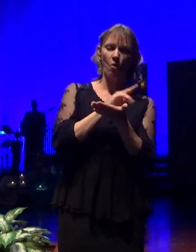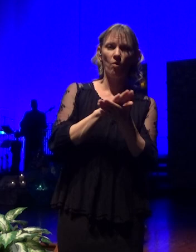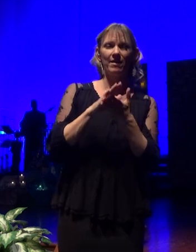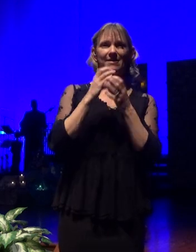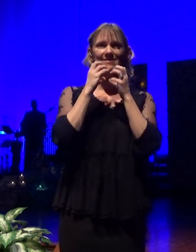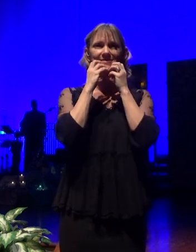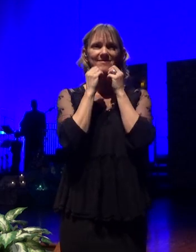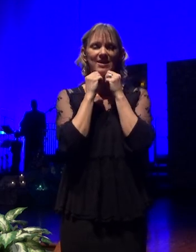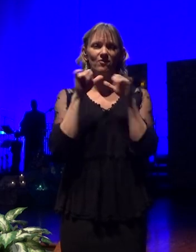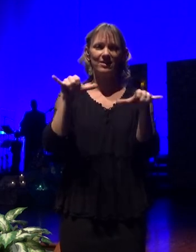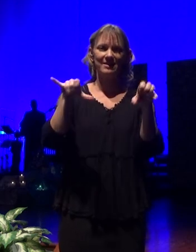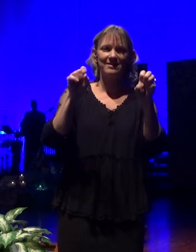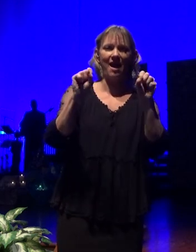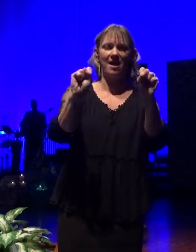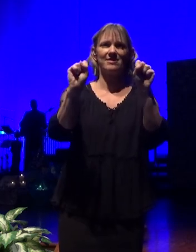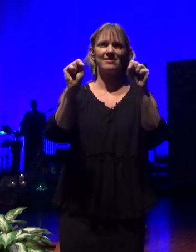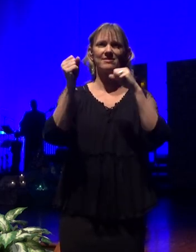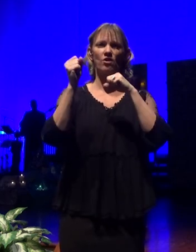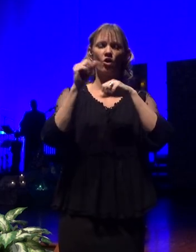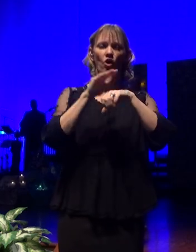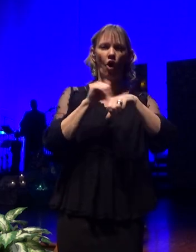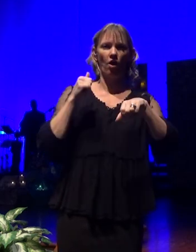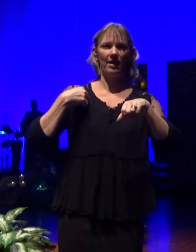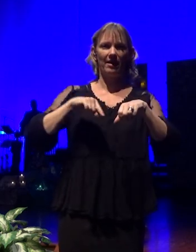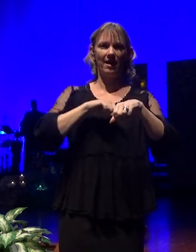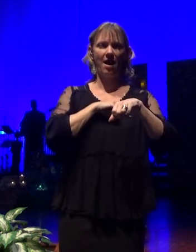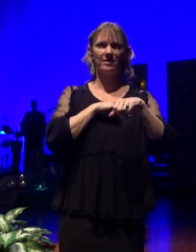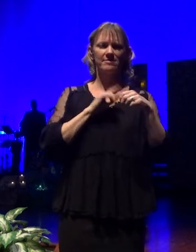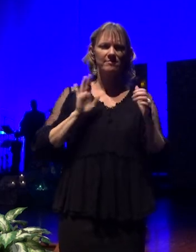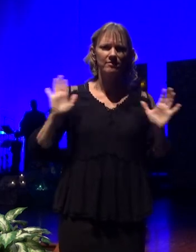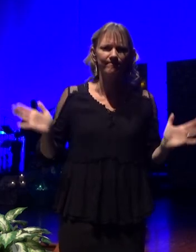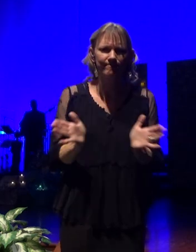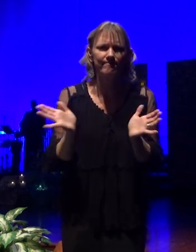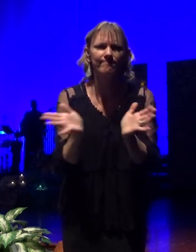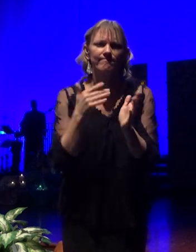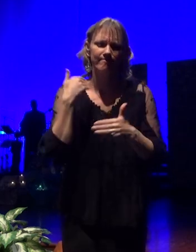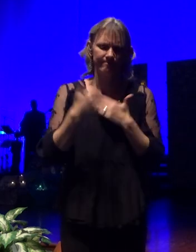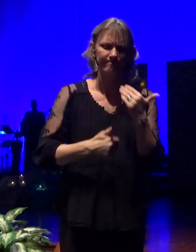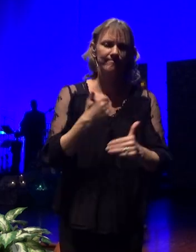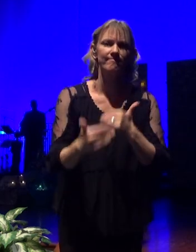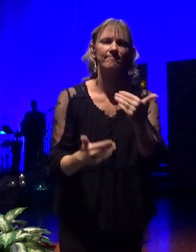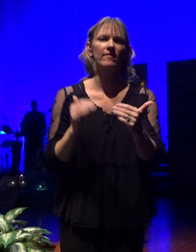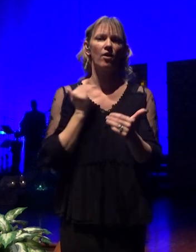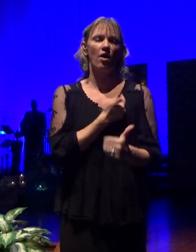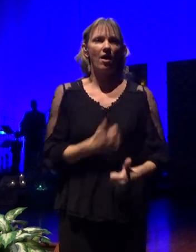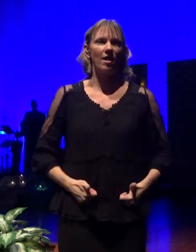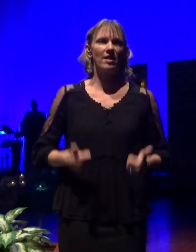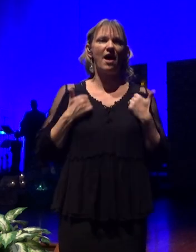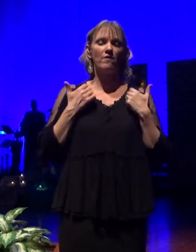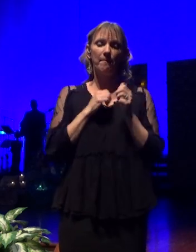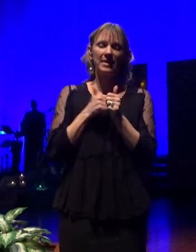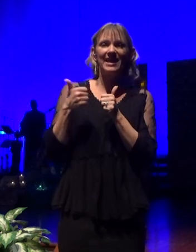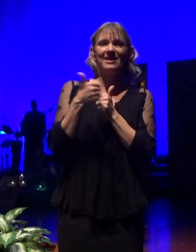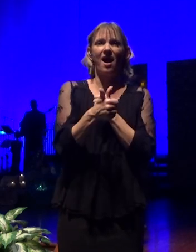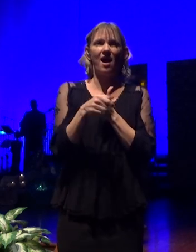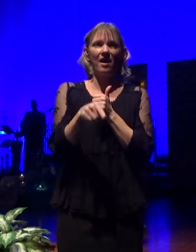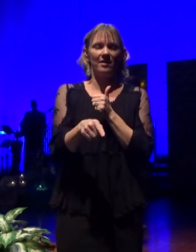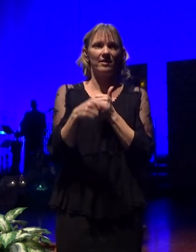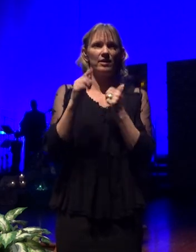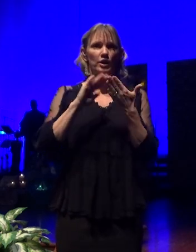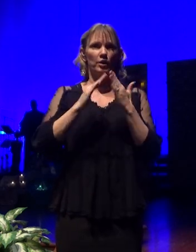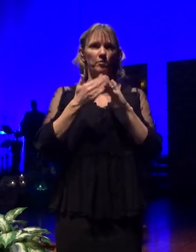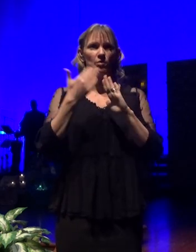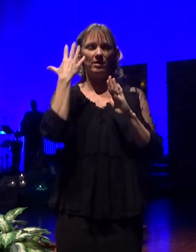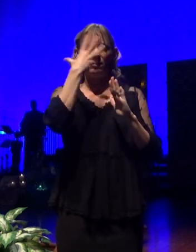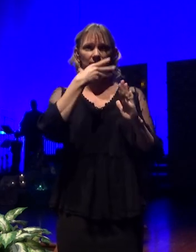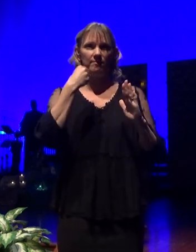yes calling to us, beckoning us forward into our life beyond this beautiful community, walking in